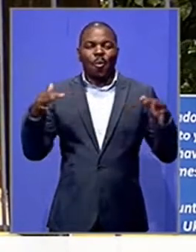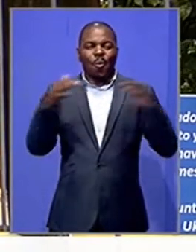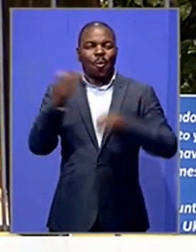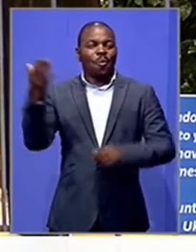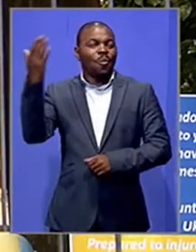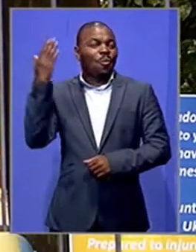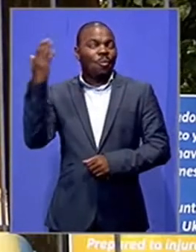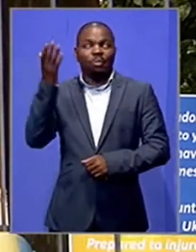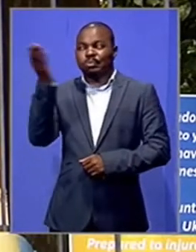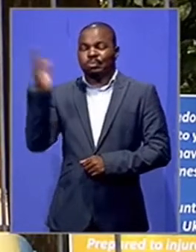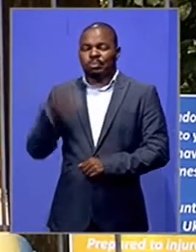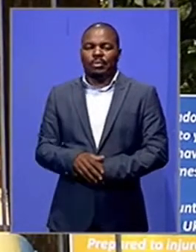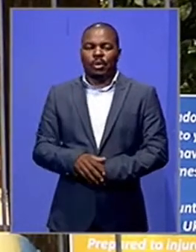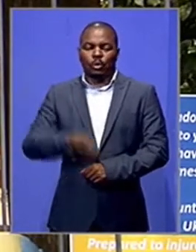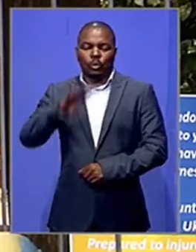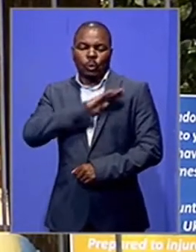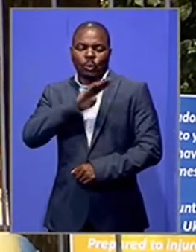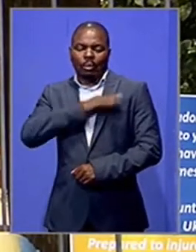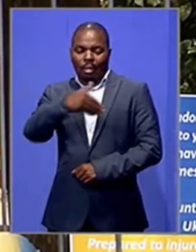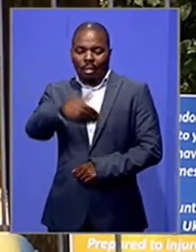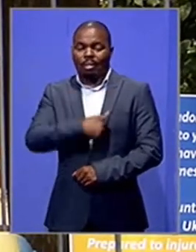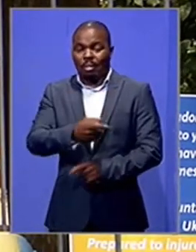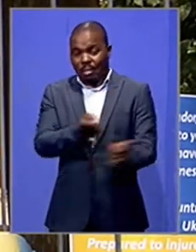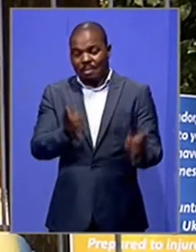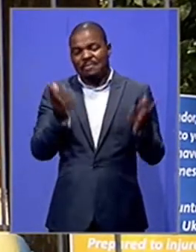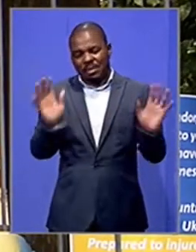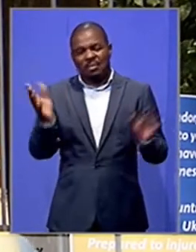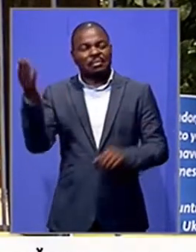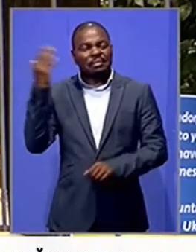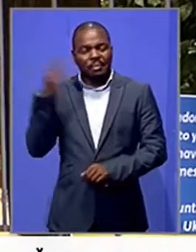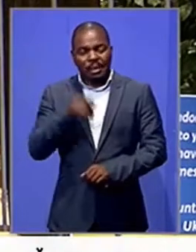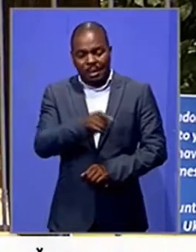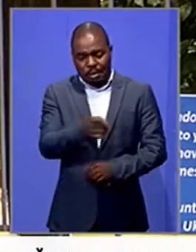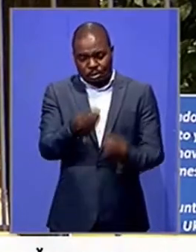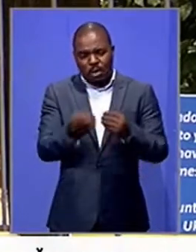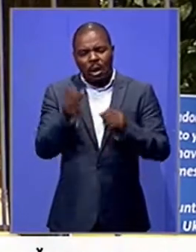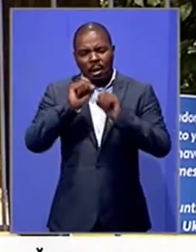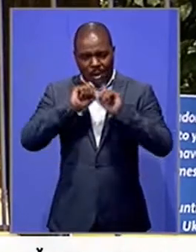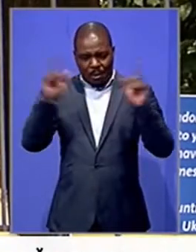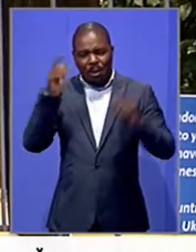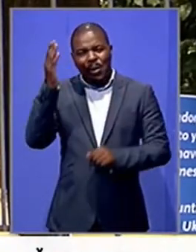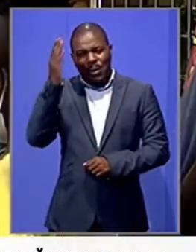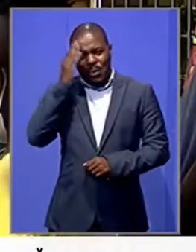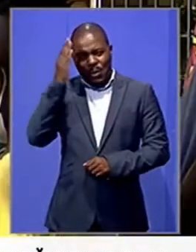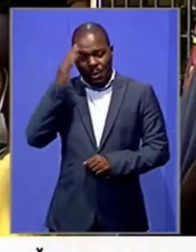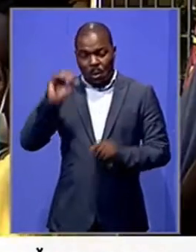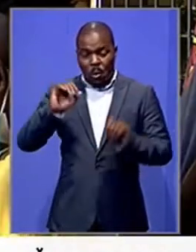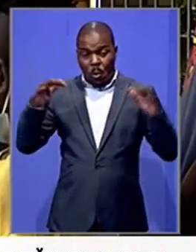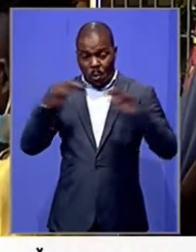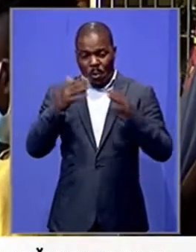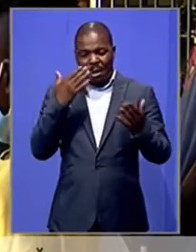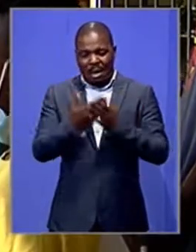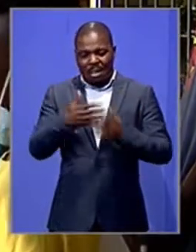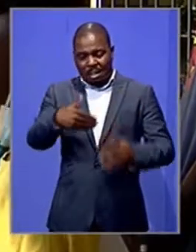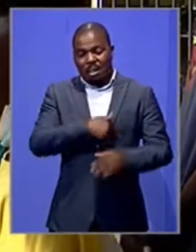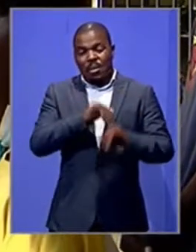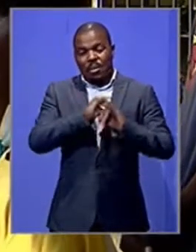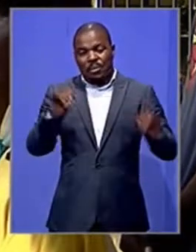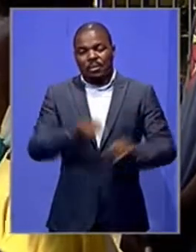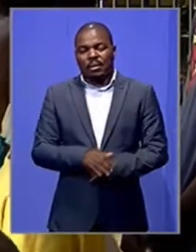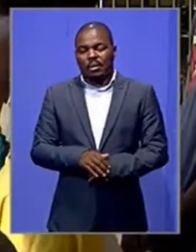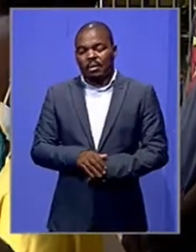injured by soldiers. They are very aware of what war can do. Go le bjalo Moscow e re